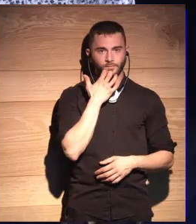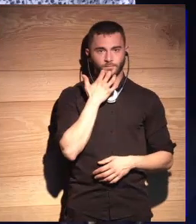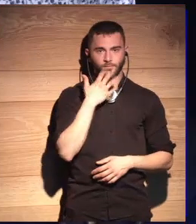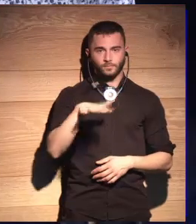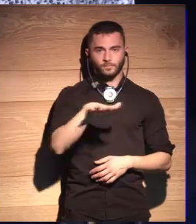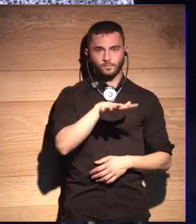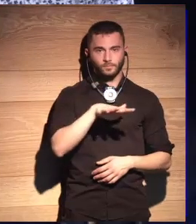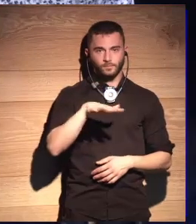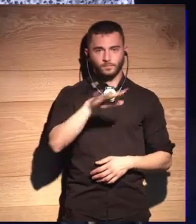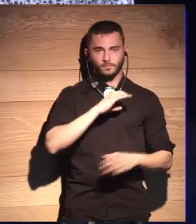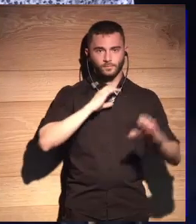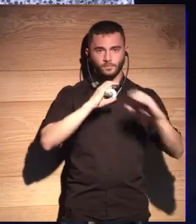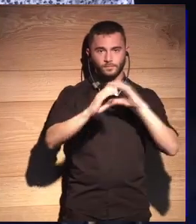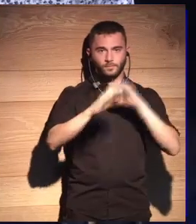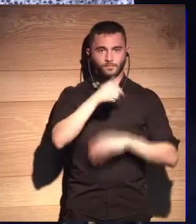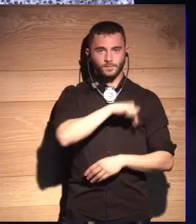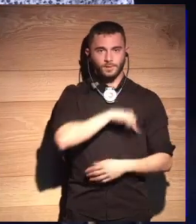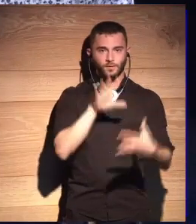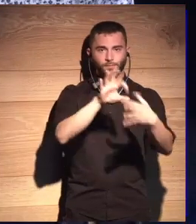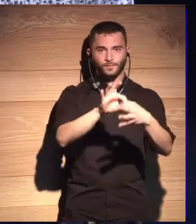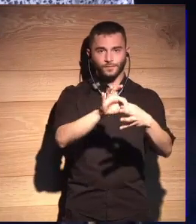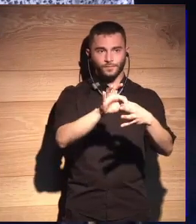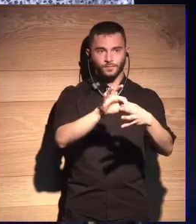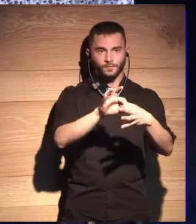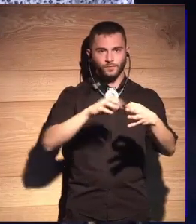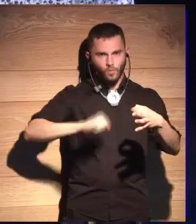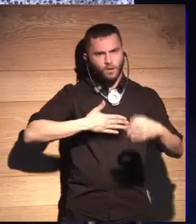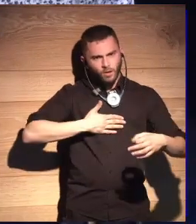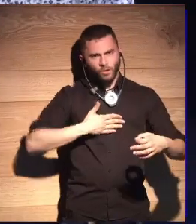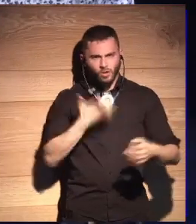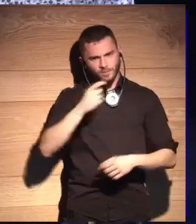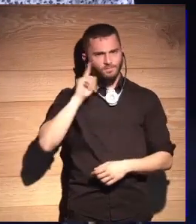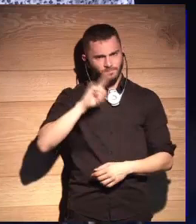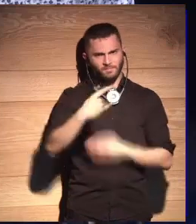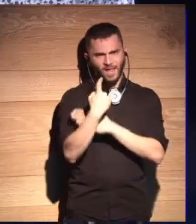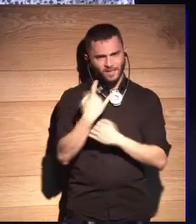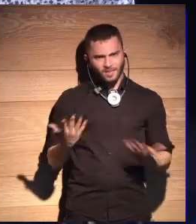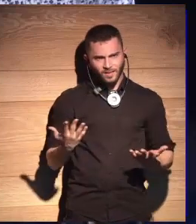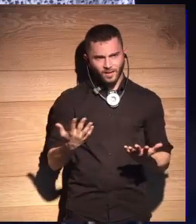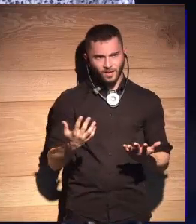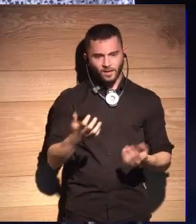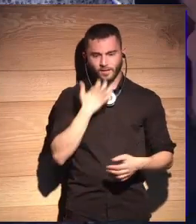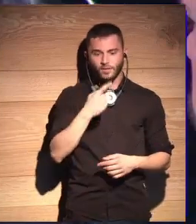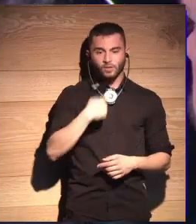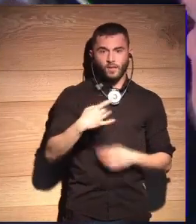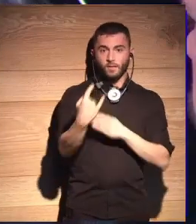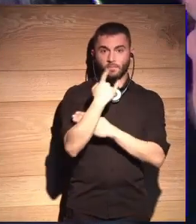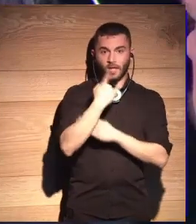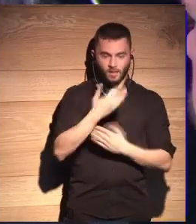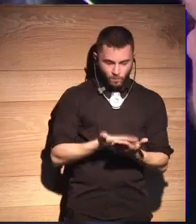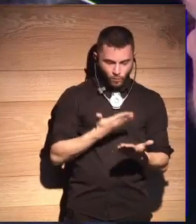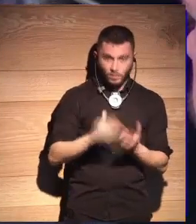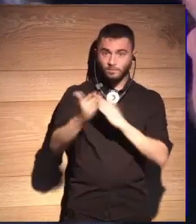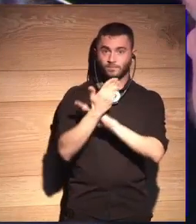more reliable. No matter where we are located in terms of feeling or sentiment, we